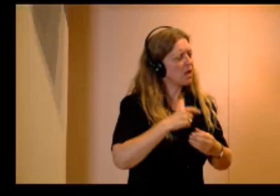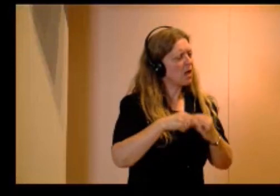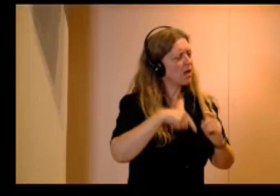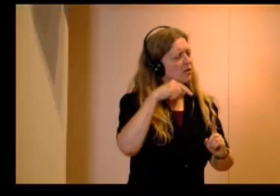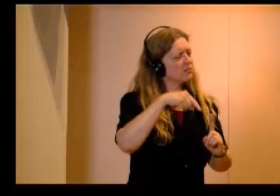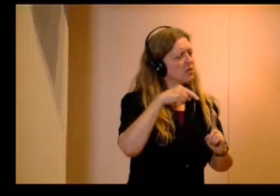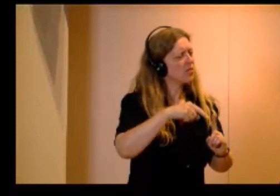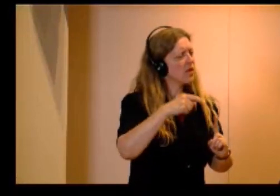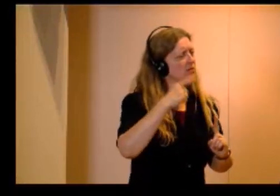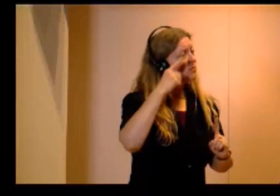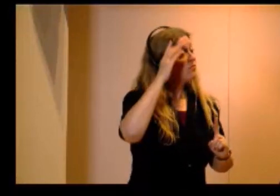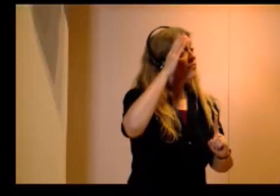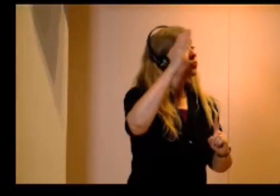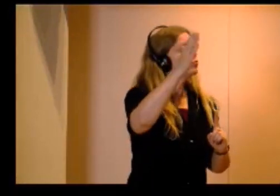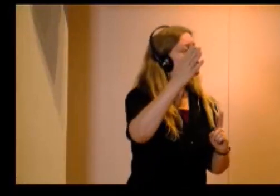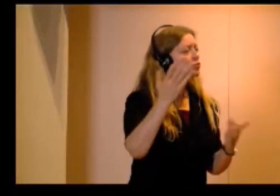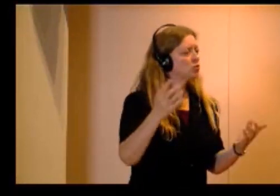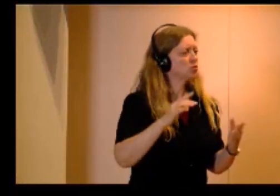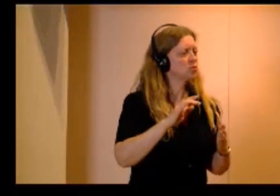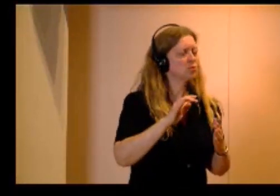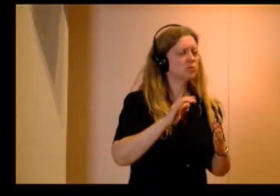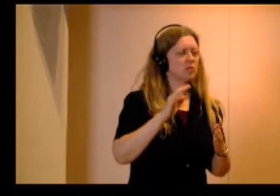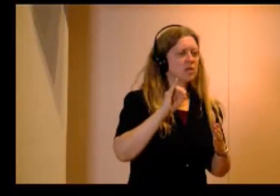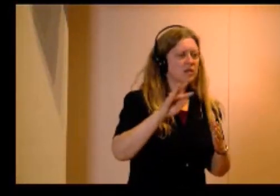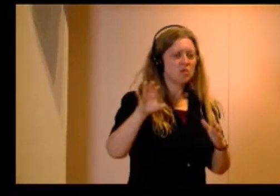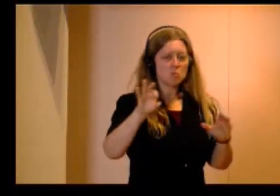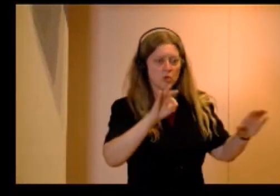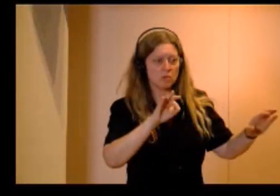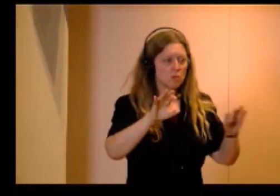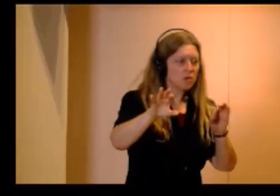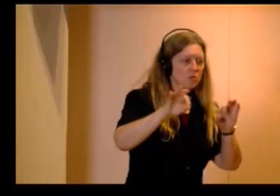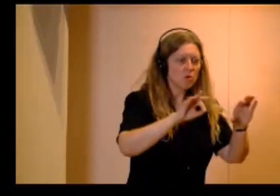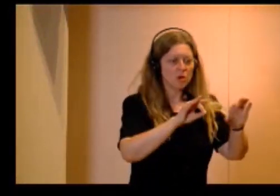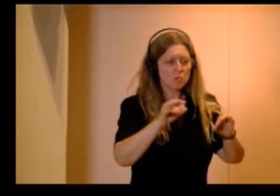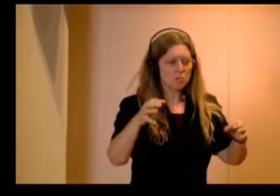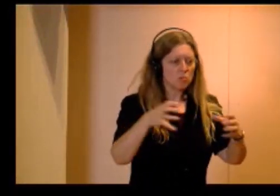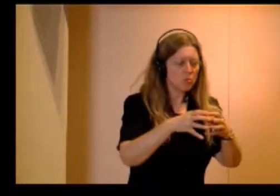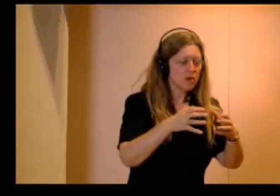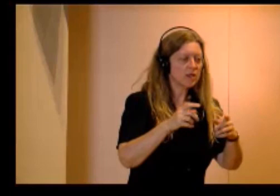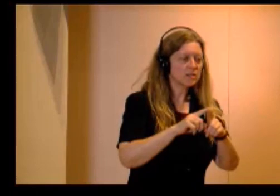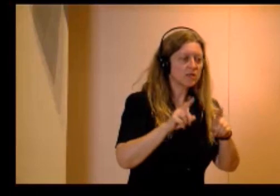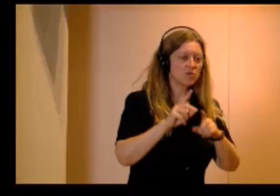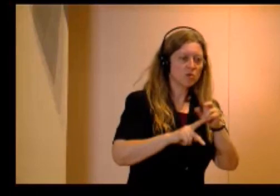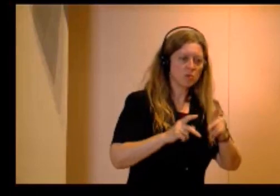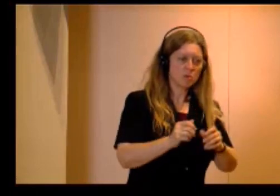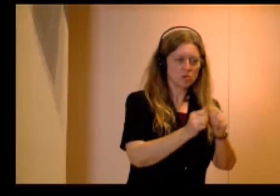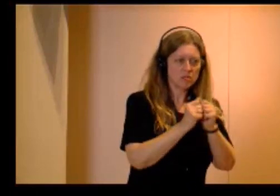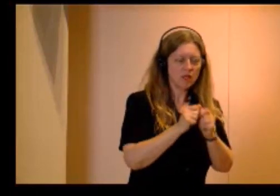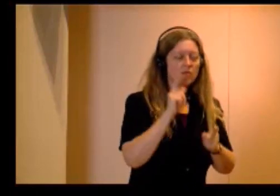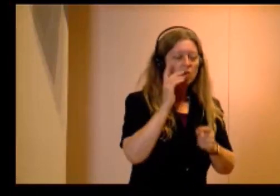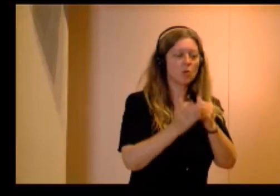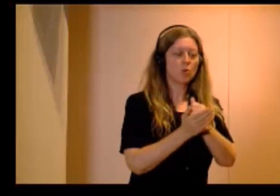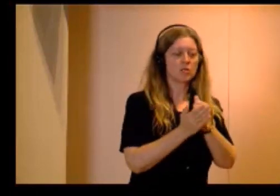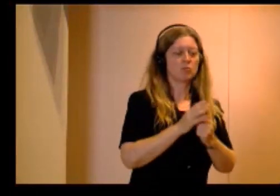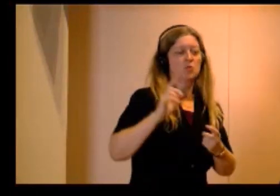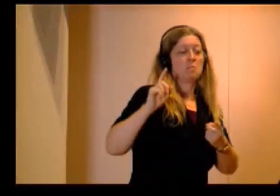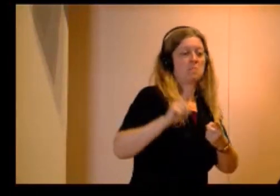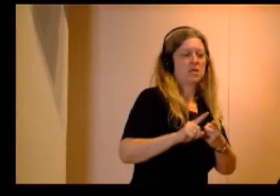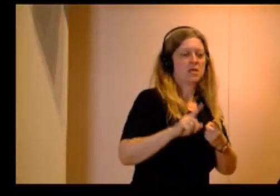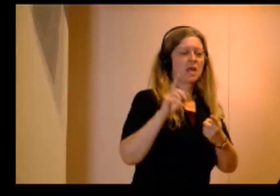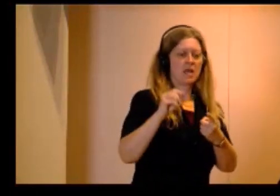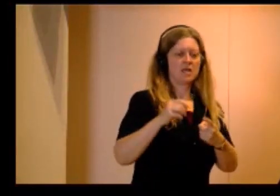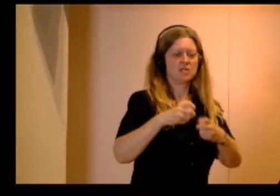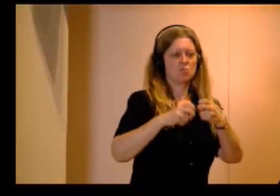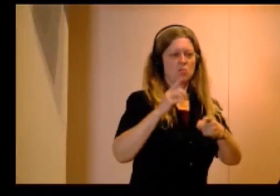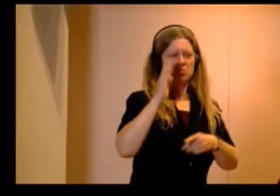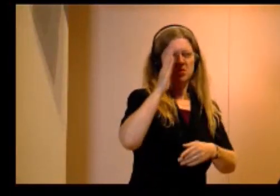build or at least help mitigate that future proofing again. And actually, I've been trying to kind of like grab at them